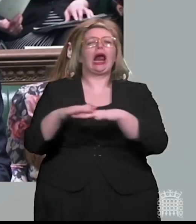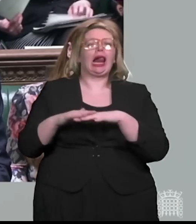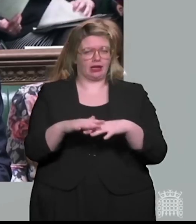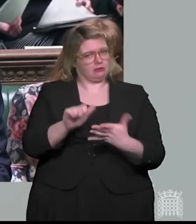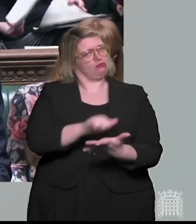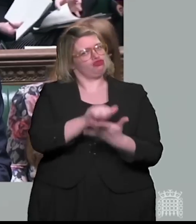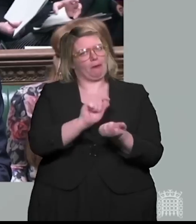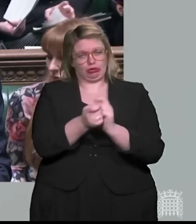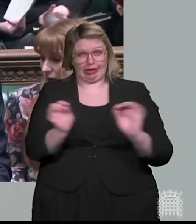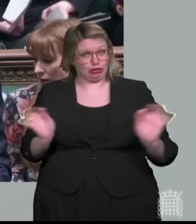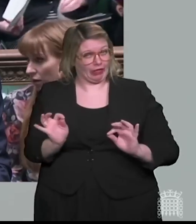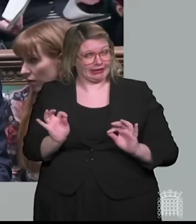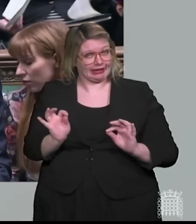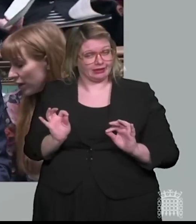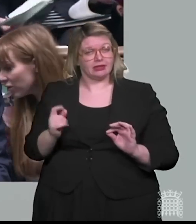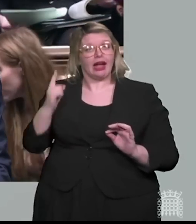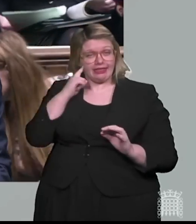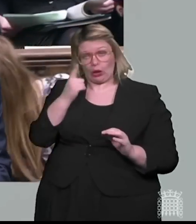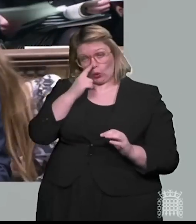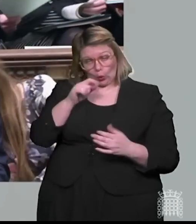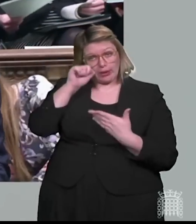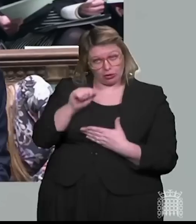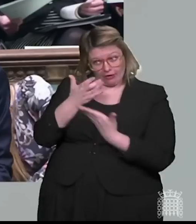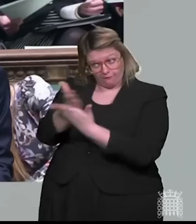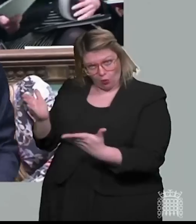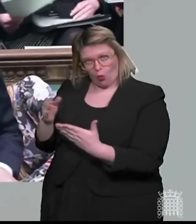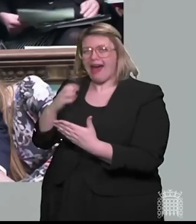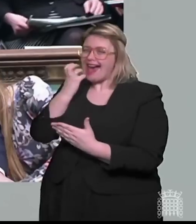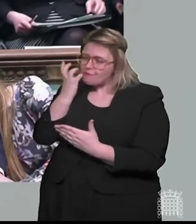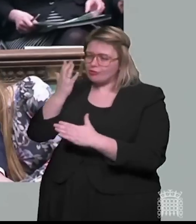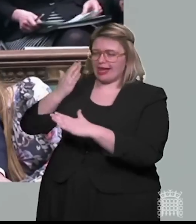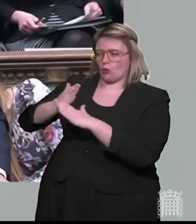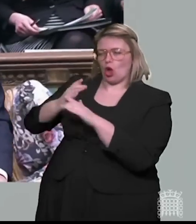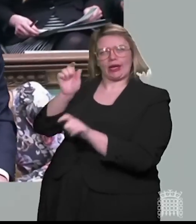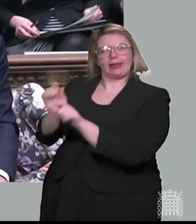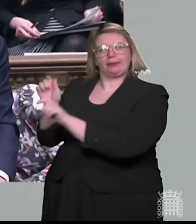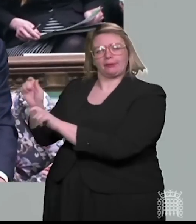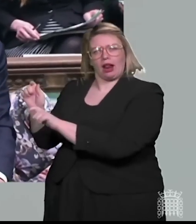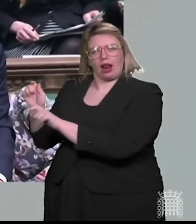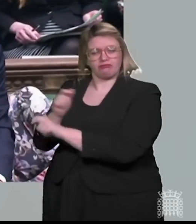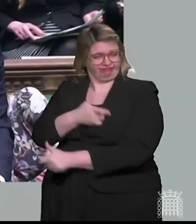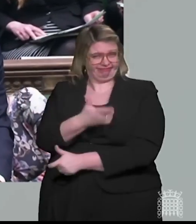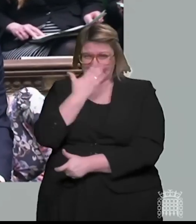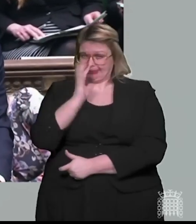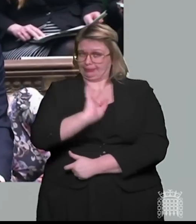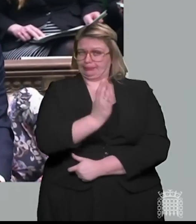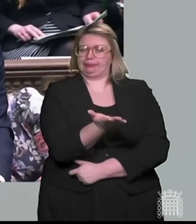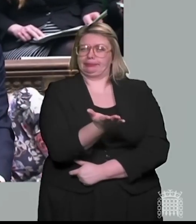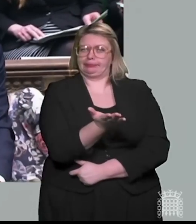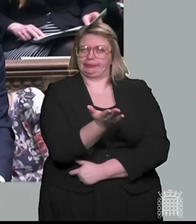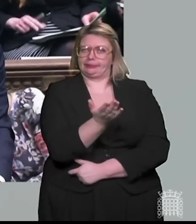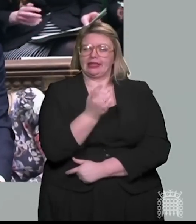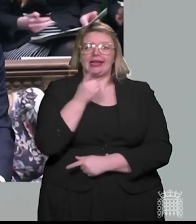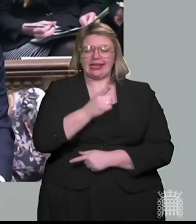growth that serves the interests of working people? But I'm afraid the verdict on this budget is clear. They won't offer